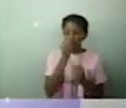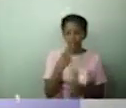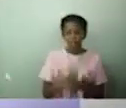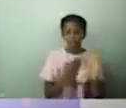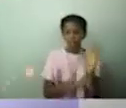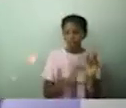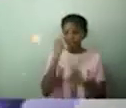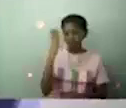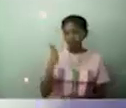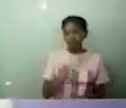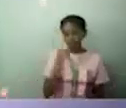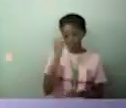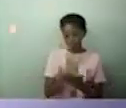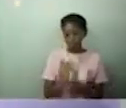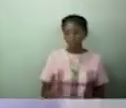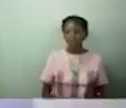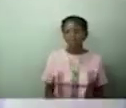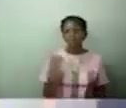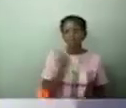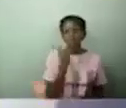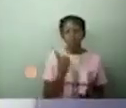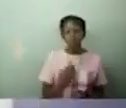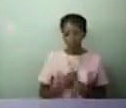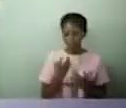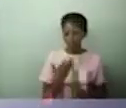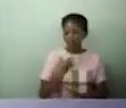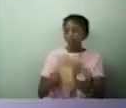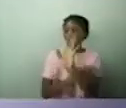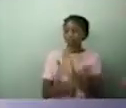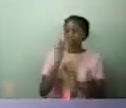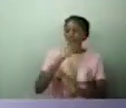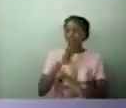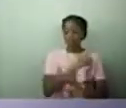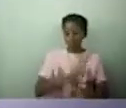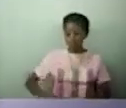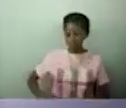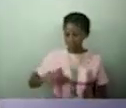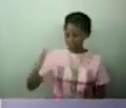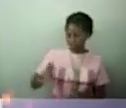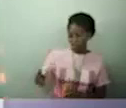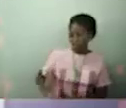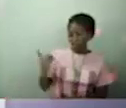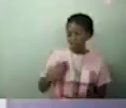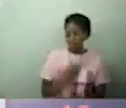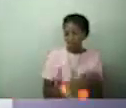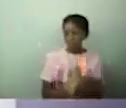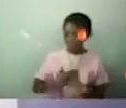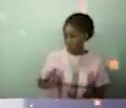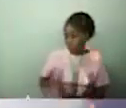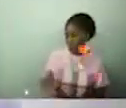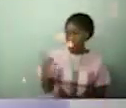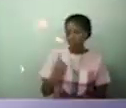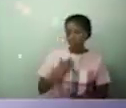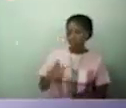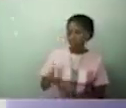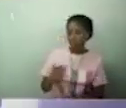doing and you separate yourself to your God and say that, oh God, I'm on your side. Oh God, I'm on your